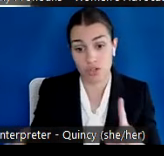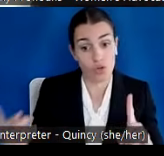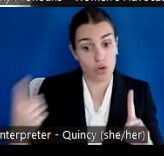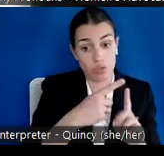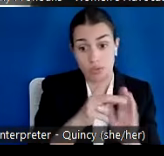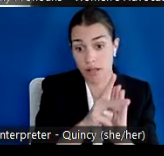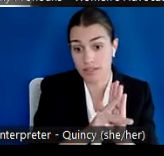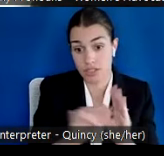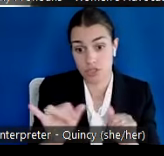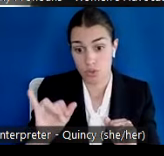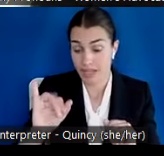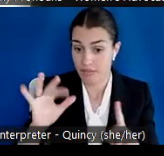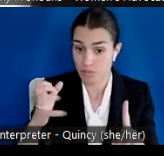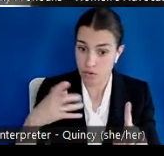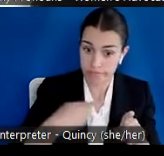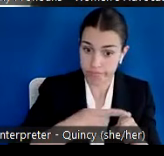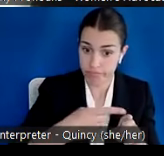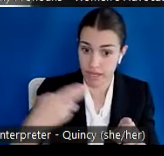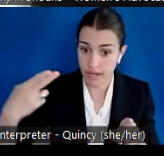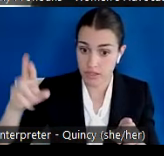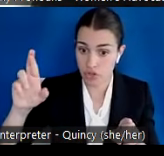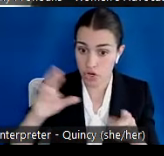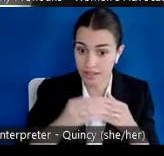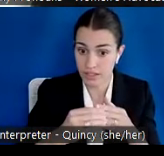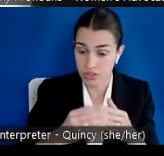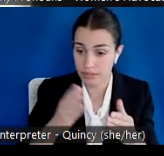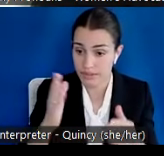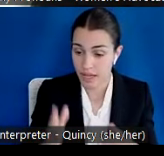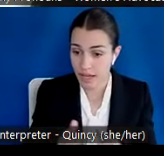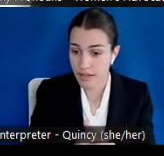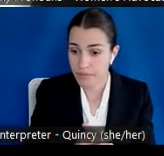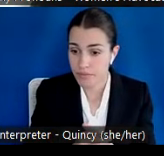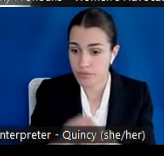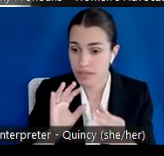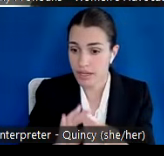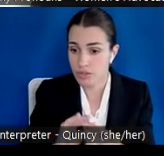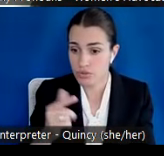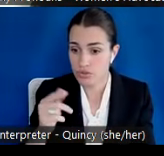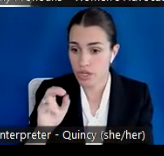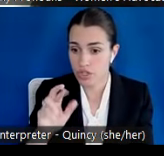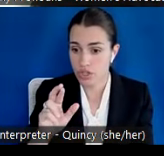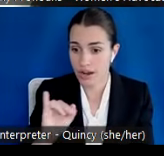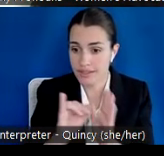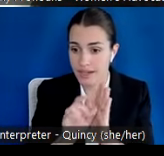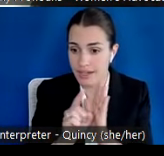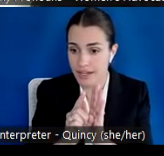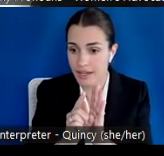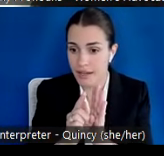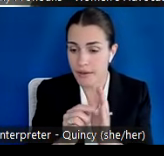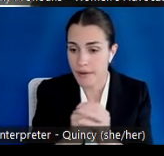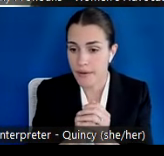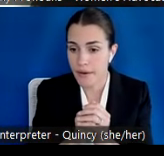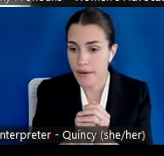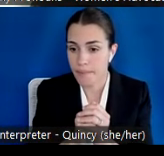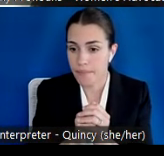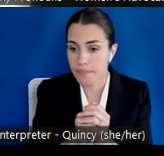you're more on the HR leadership side of things related to gender identity, gender expression, and sexuality. So not only for